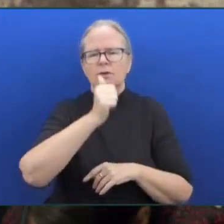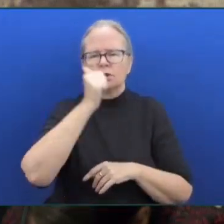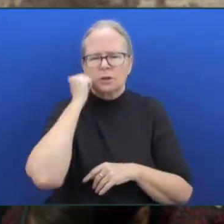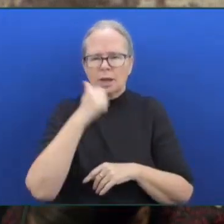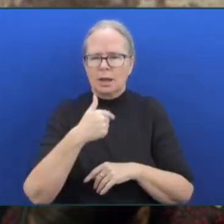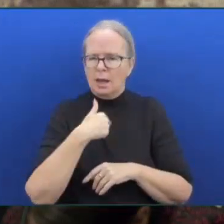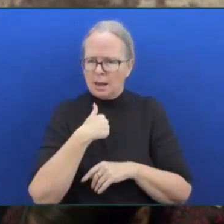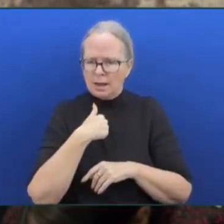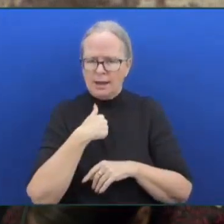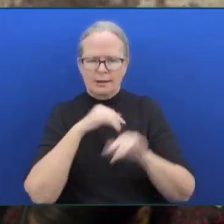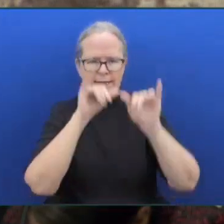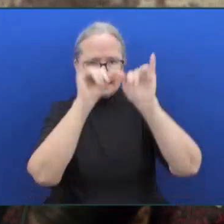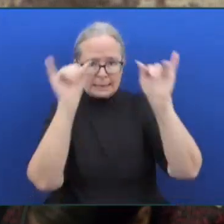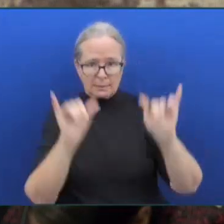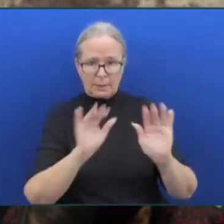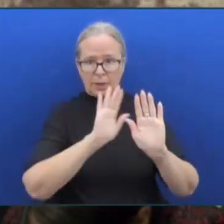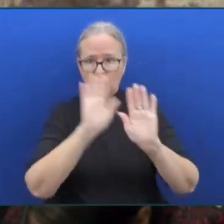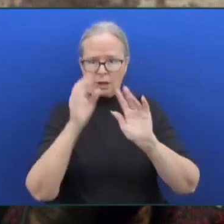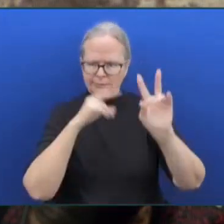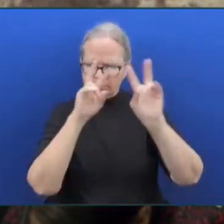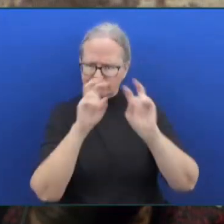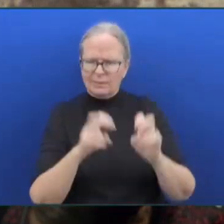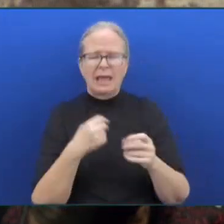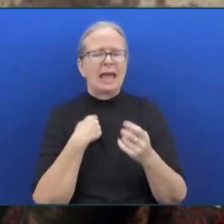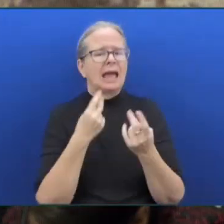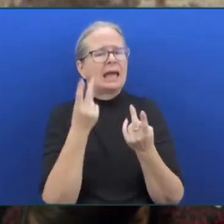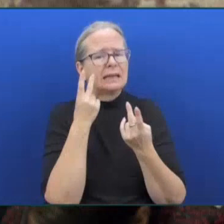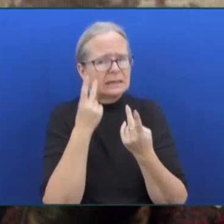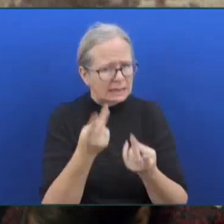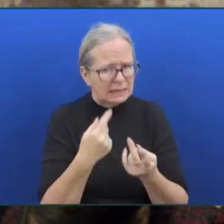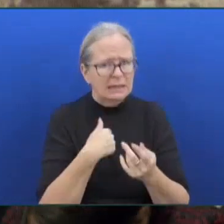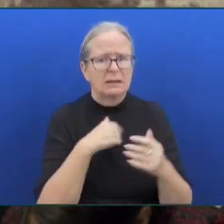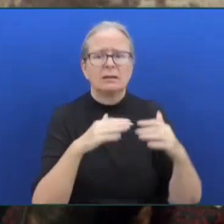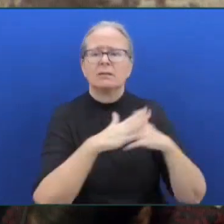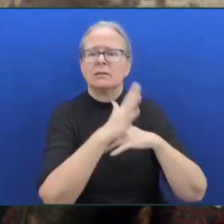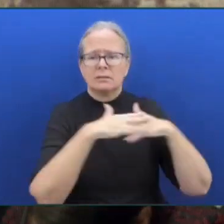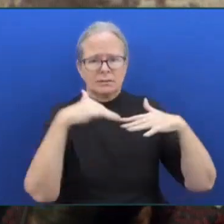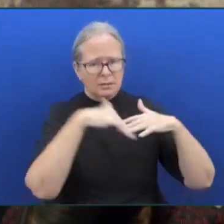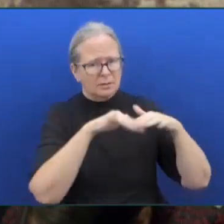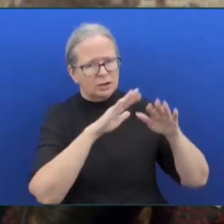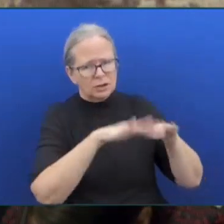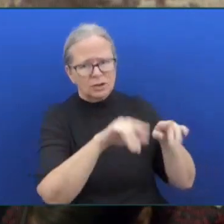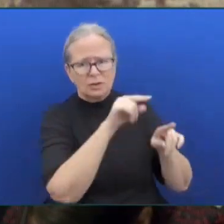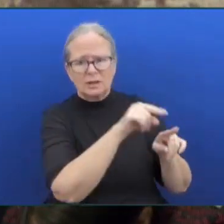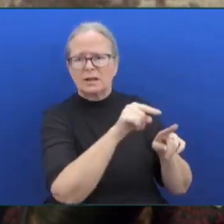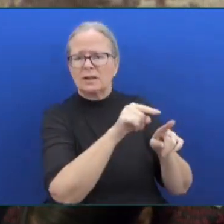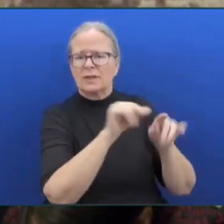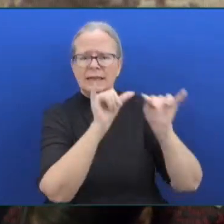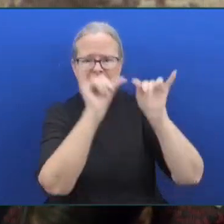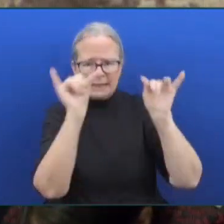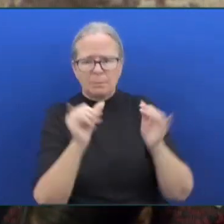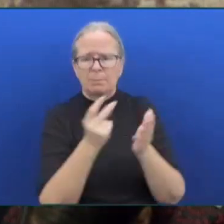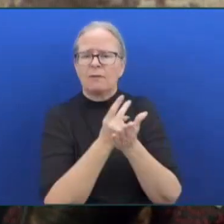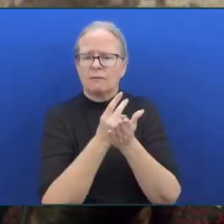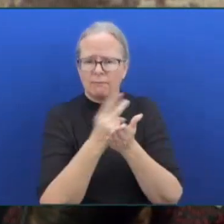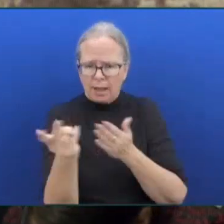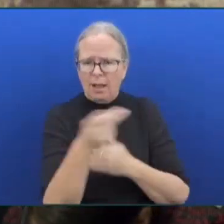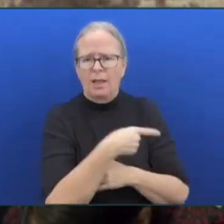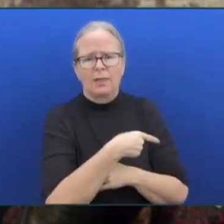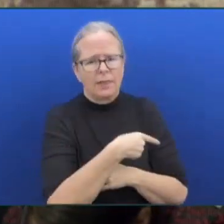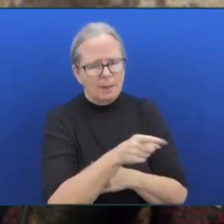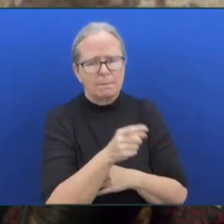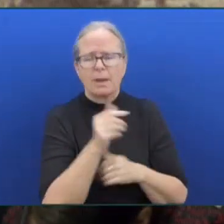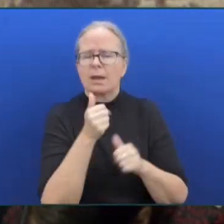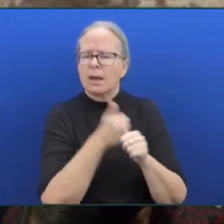at every level, including my ministry. And as a former frontline worker, I know what basic social